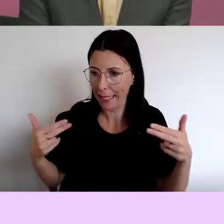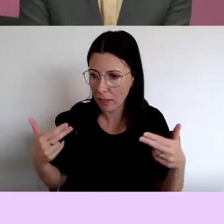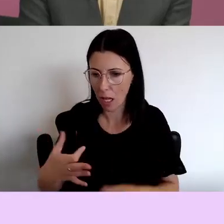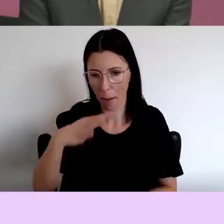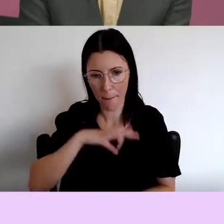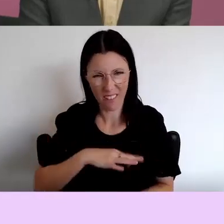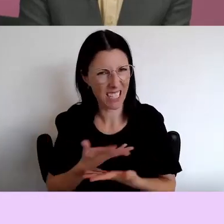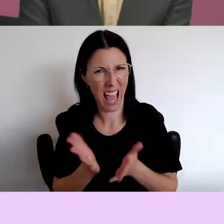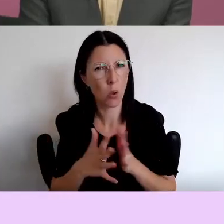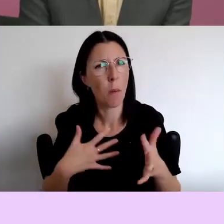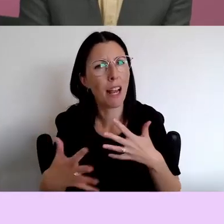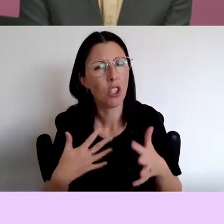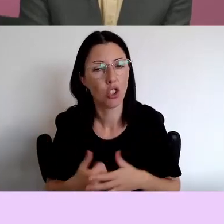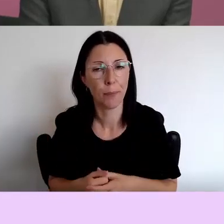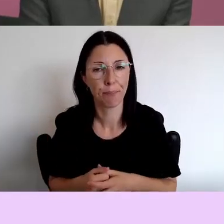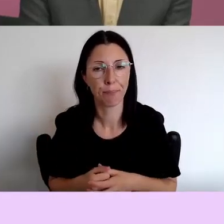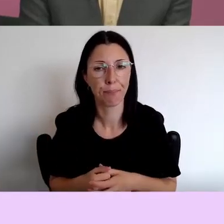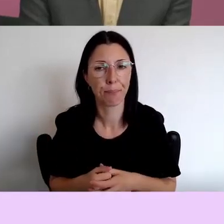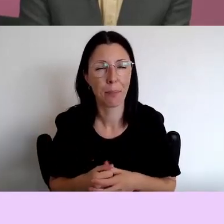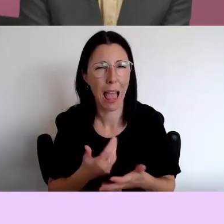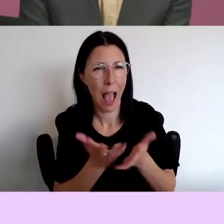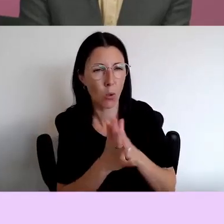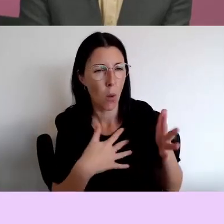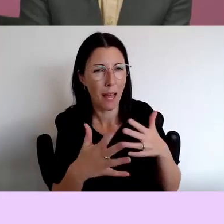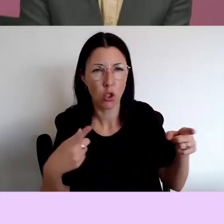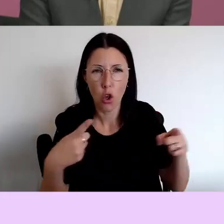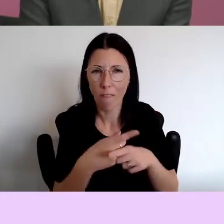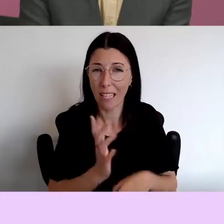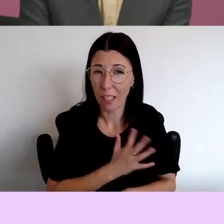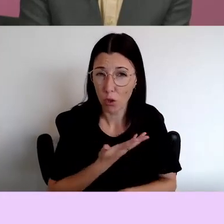addressing conflicts of interest, and handling public interest disclosures.